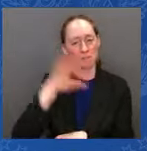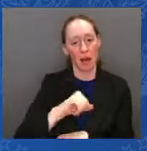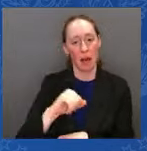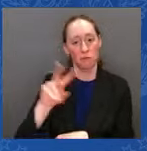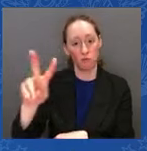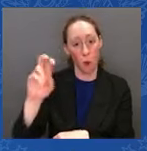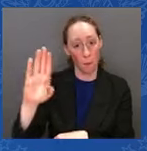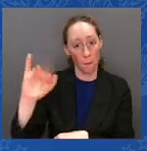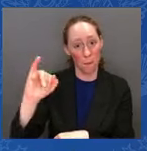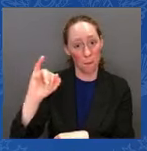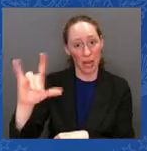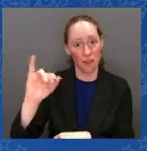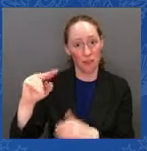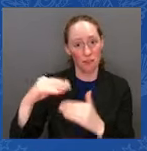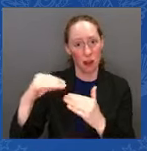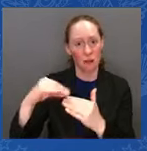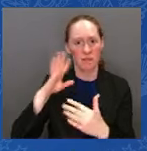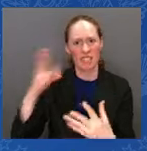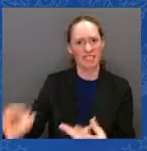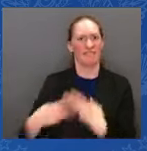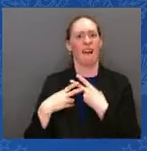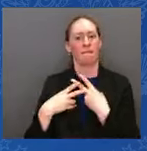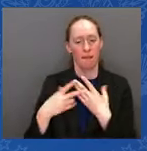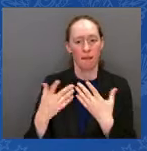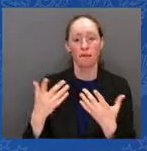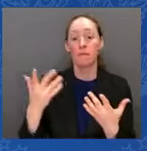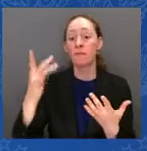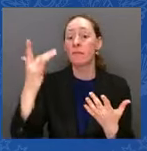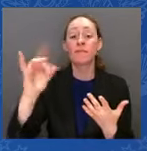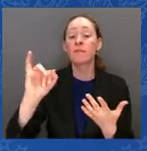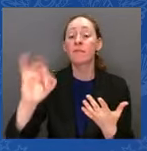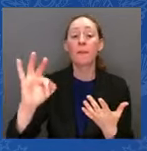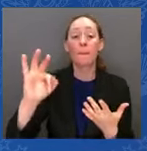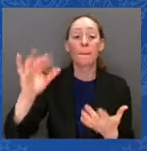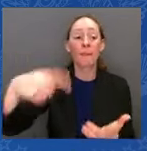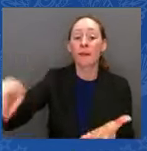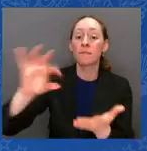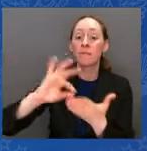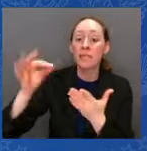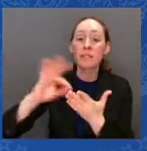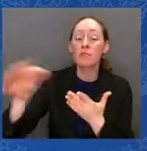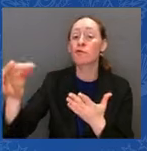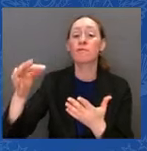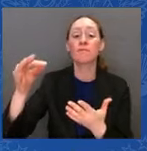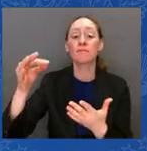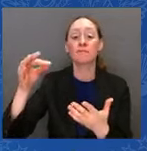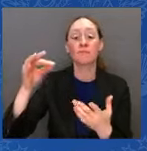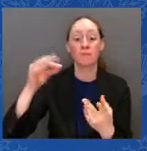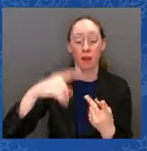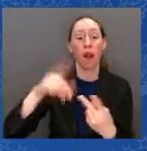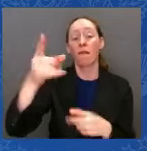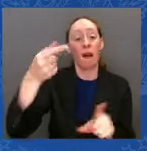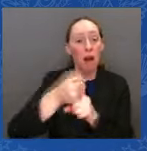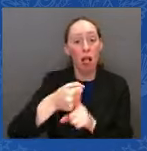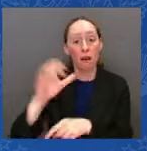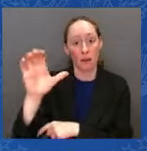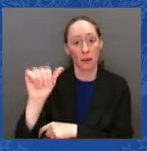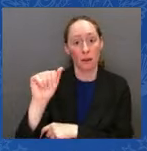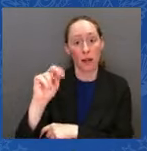you know someone who's on Medicare and also on a cancer drug? Well, guess what? They're paying right